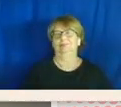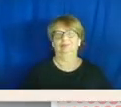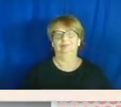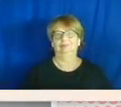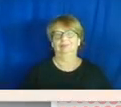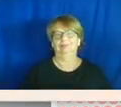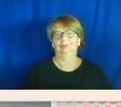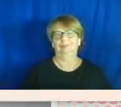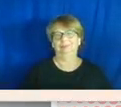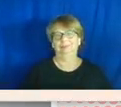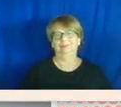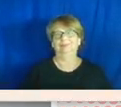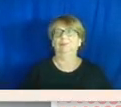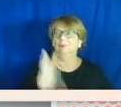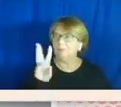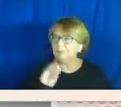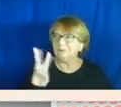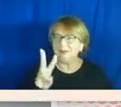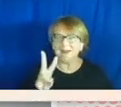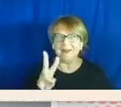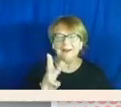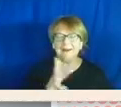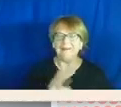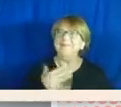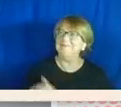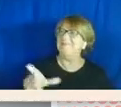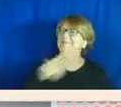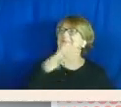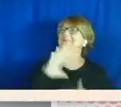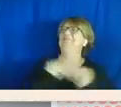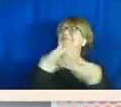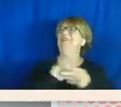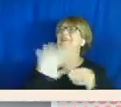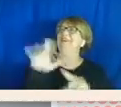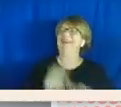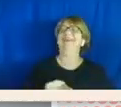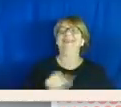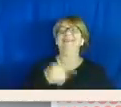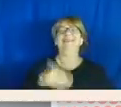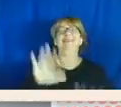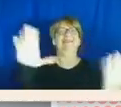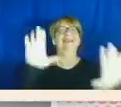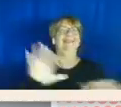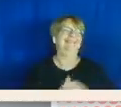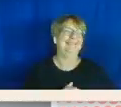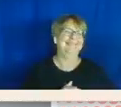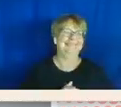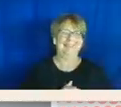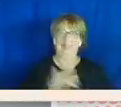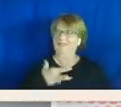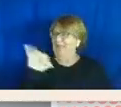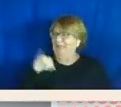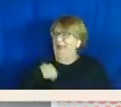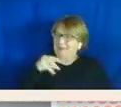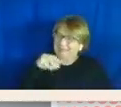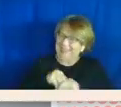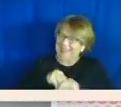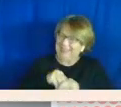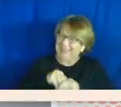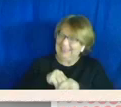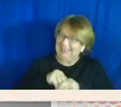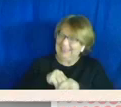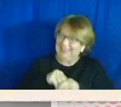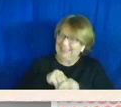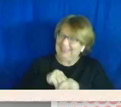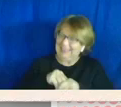Wow. Bobby, you do not disappoint with your answer. That was great. Thank you. Yeah, it feels like we were in the room. I know. I'm stressed.